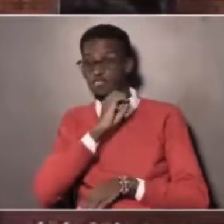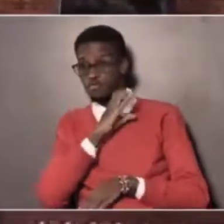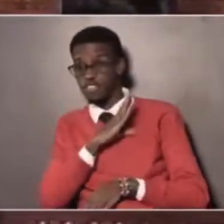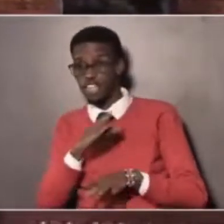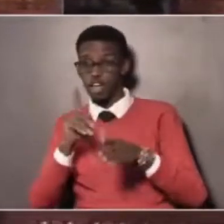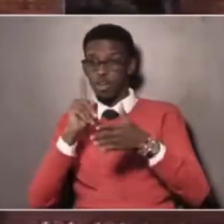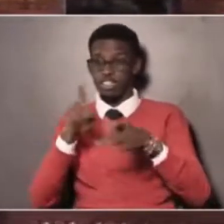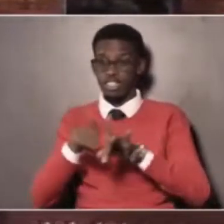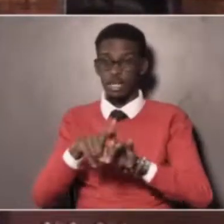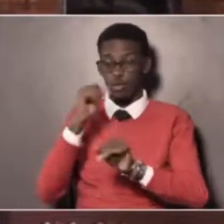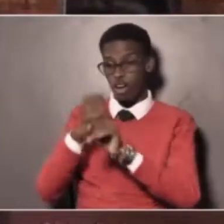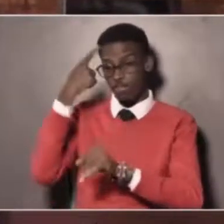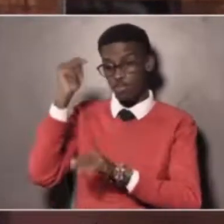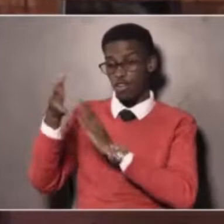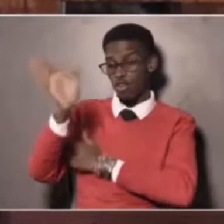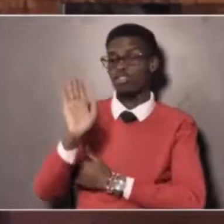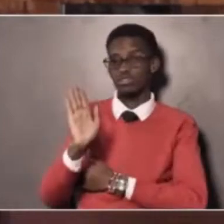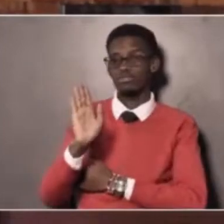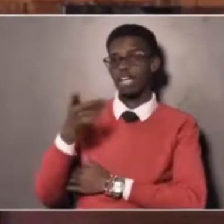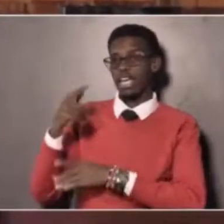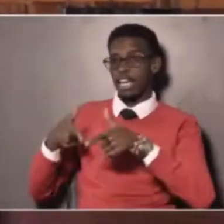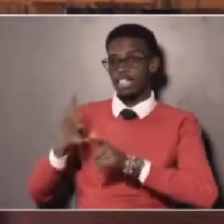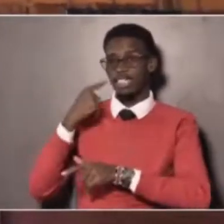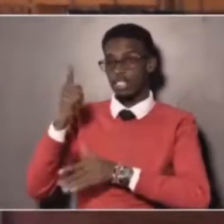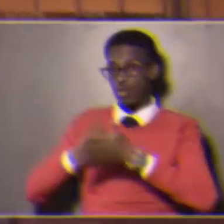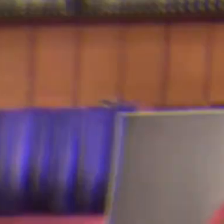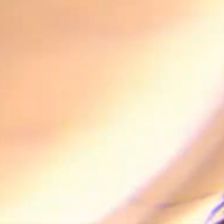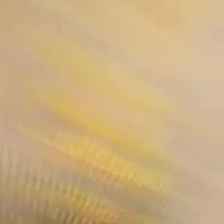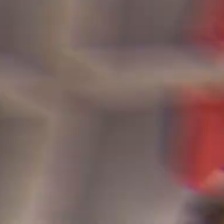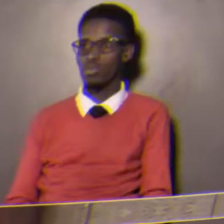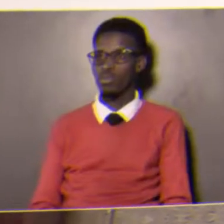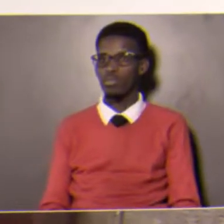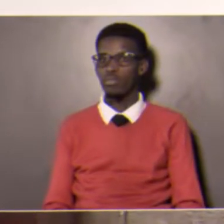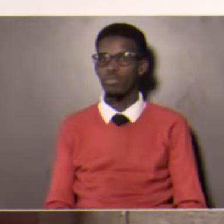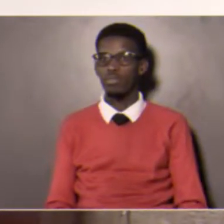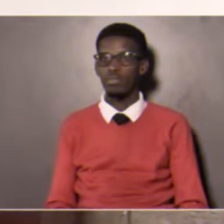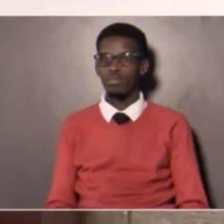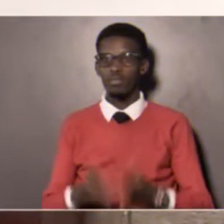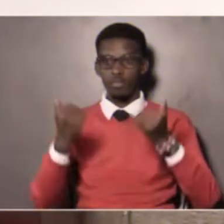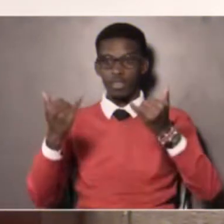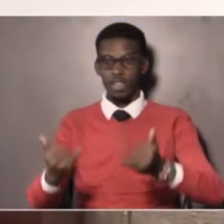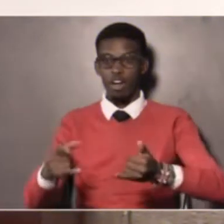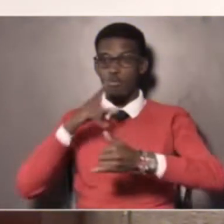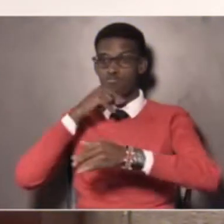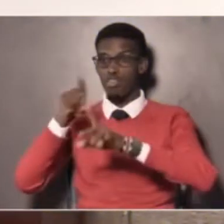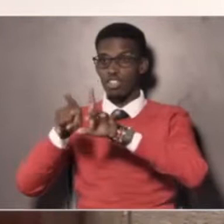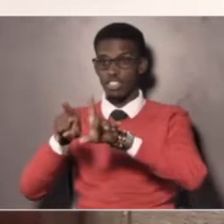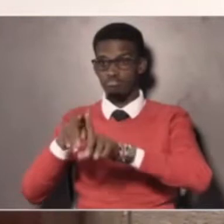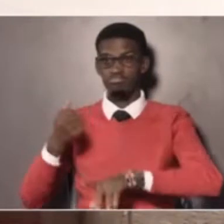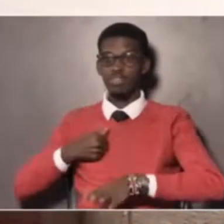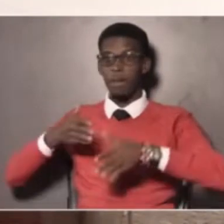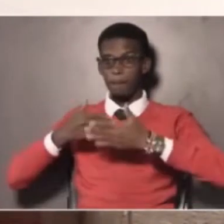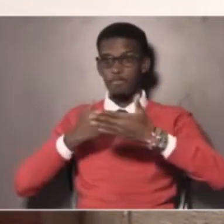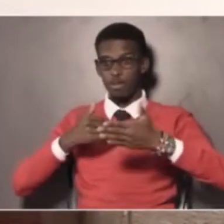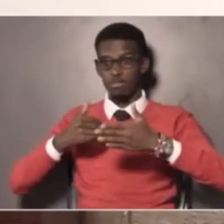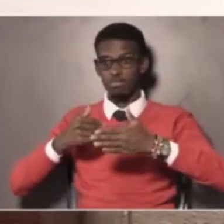with God and God was with him. Let's hear the story of what happened at that time. Now, boys and girls, before we start the lesson, let's